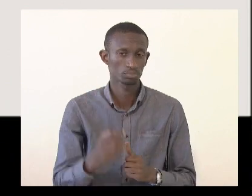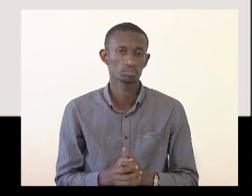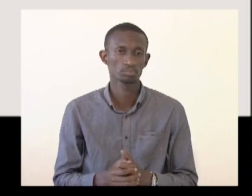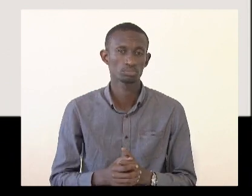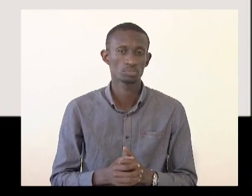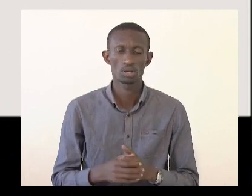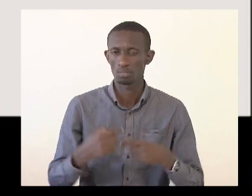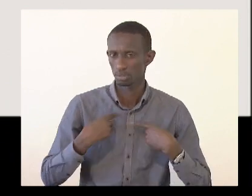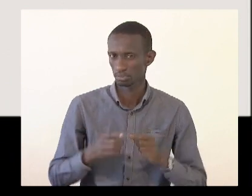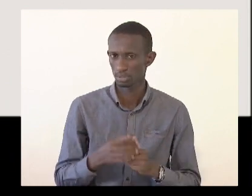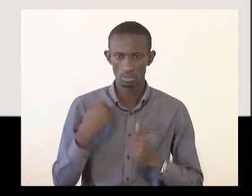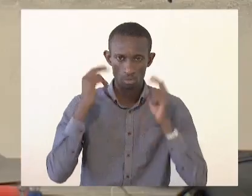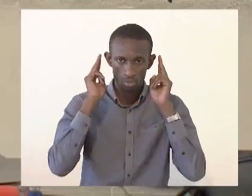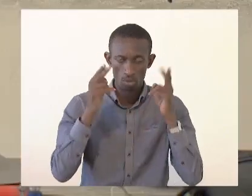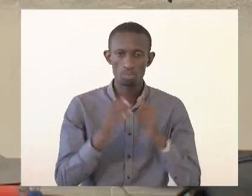time and